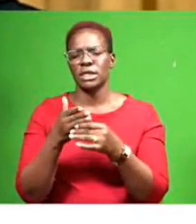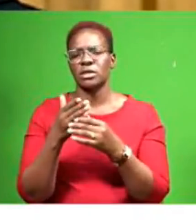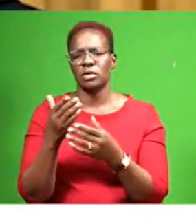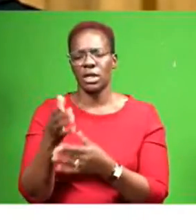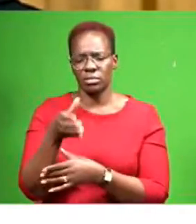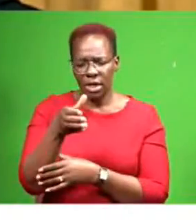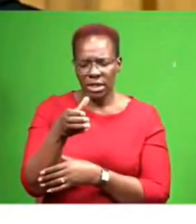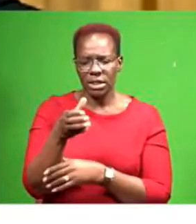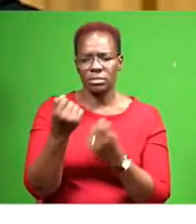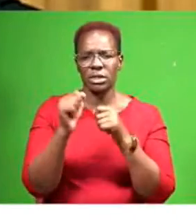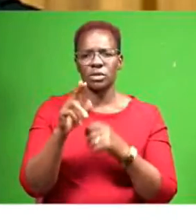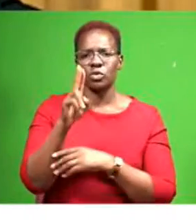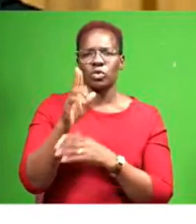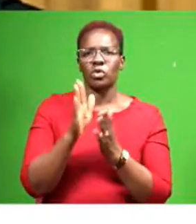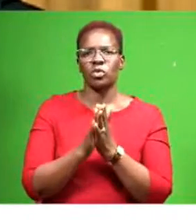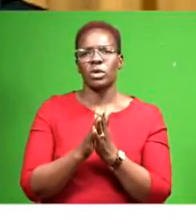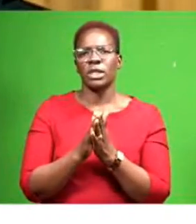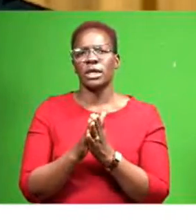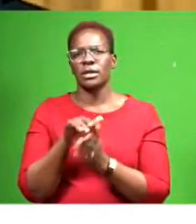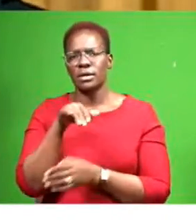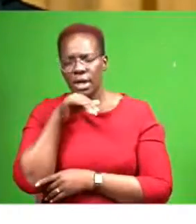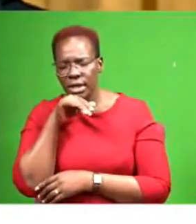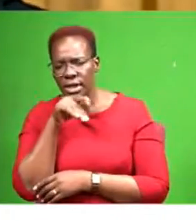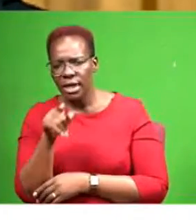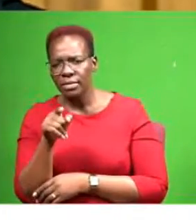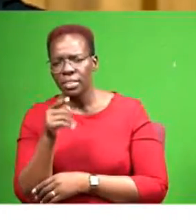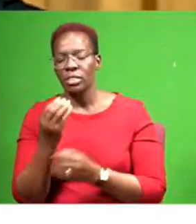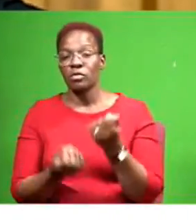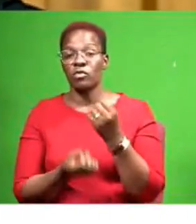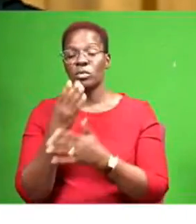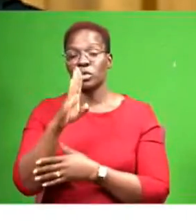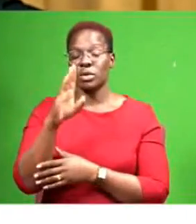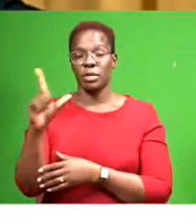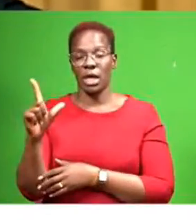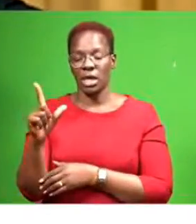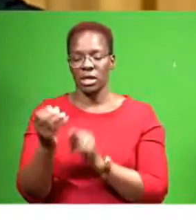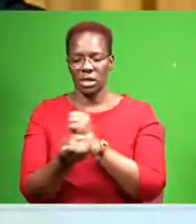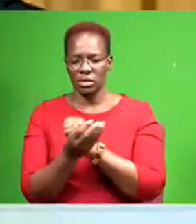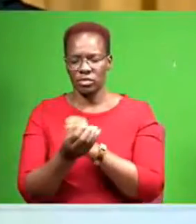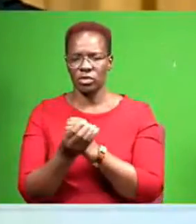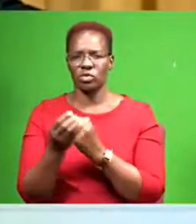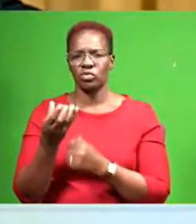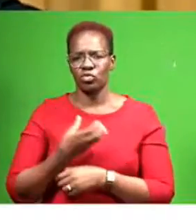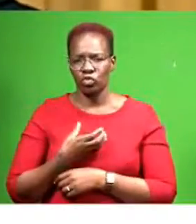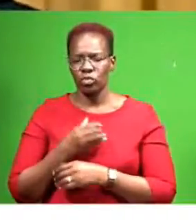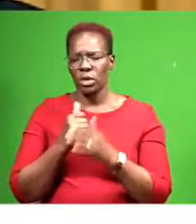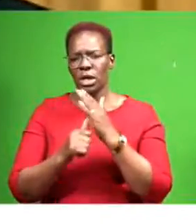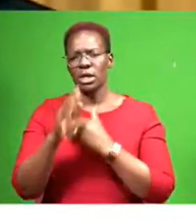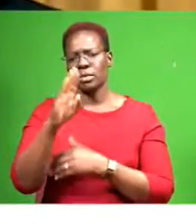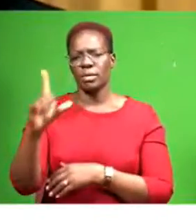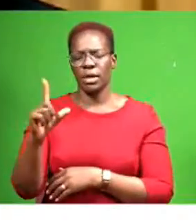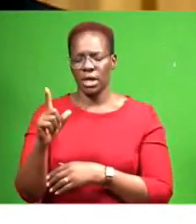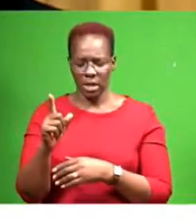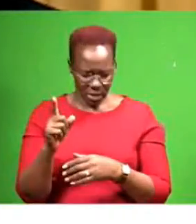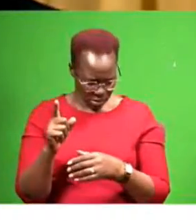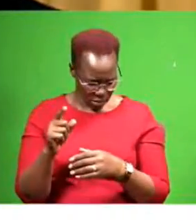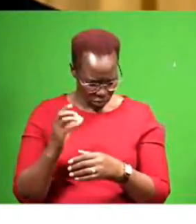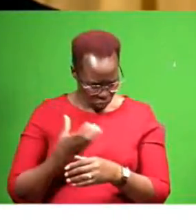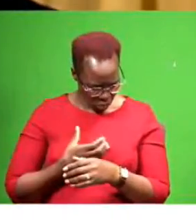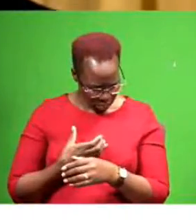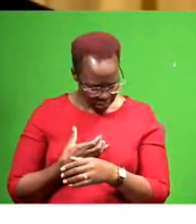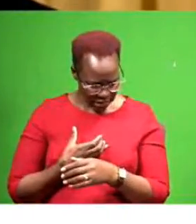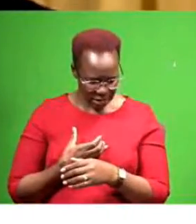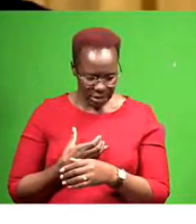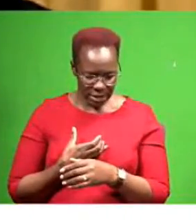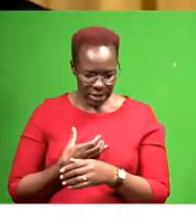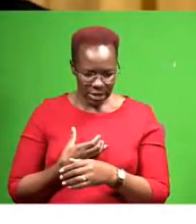President and Honorable Raila Odinga, the formation of the BBI Advisory Task Force, and the BBI Steering Committee and